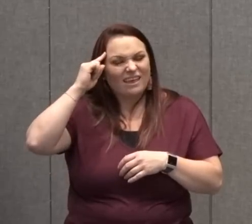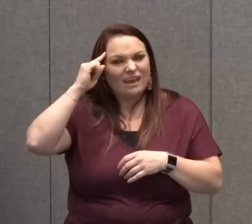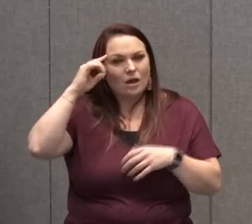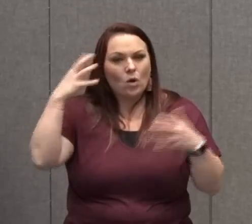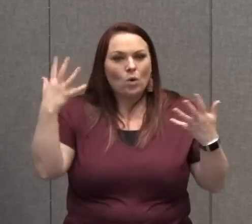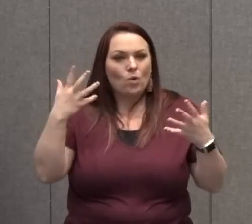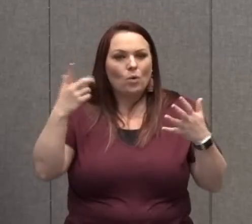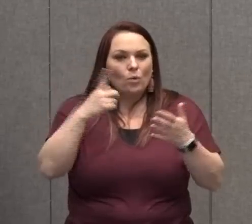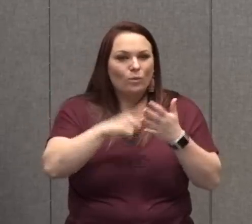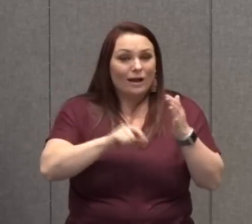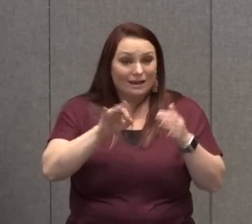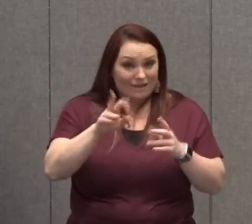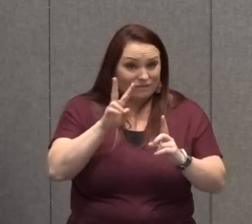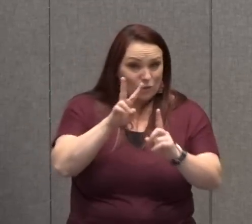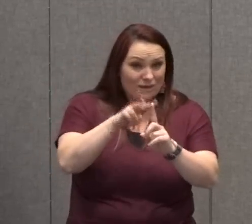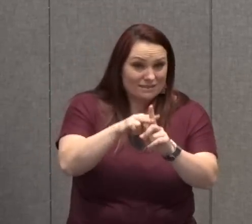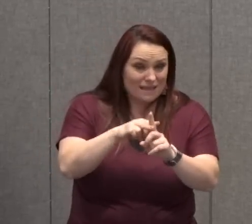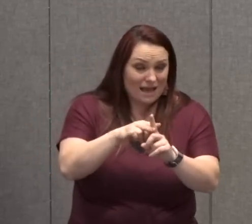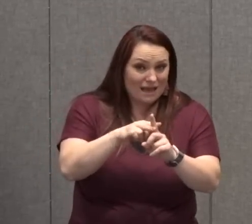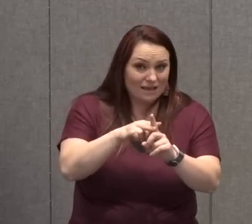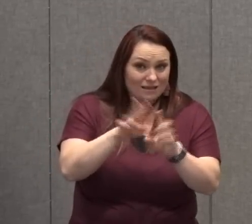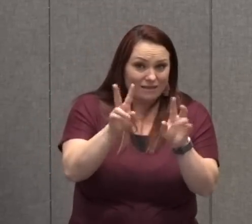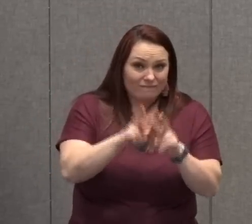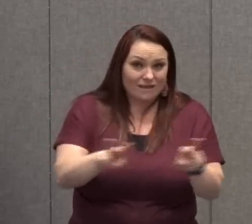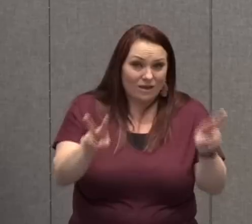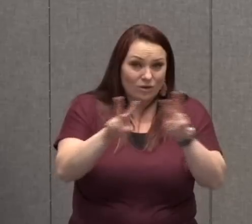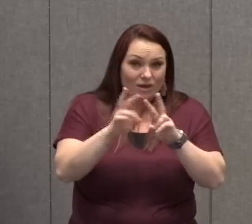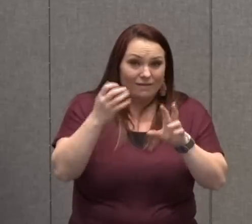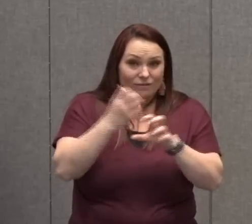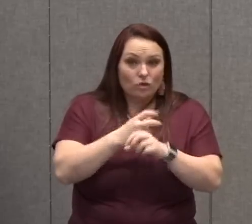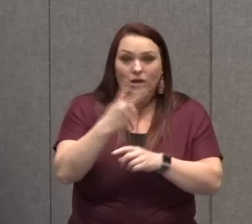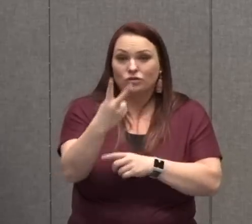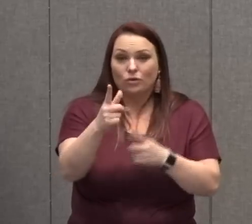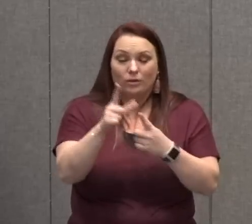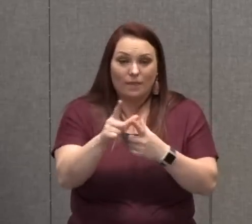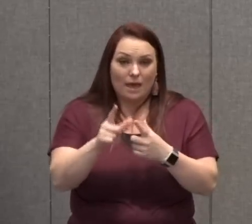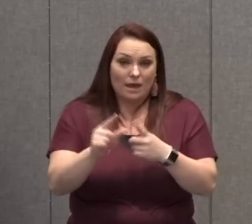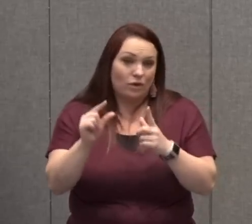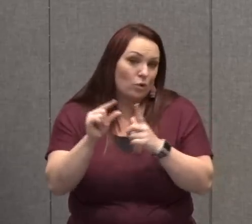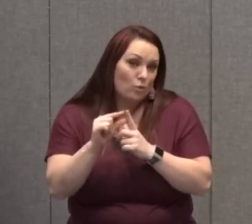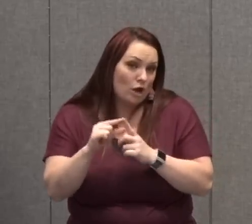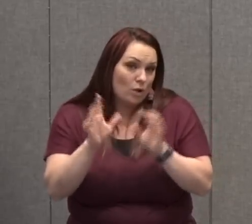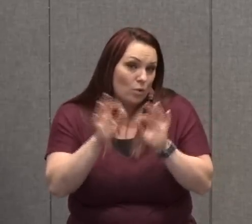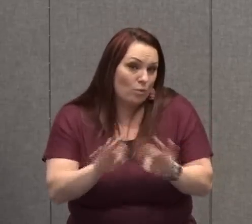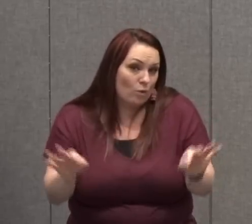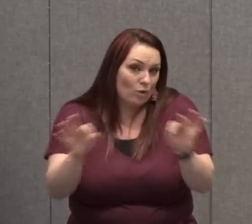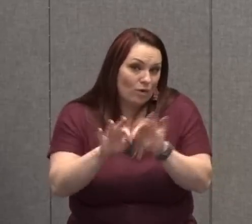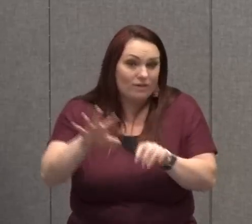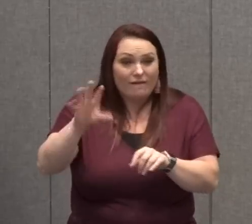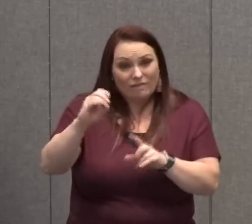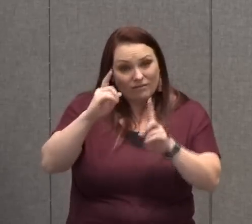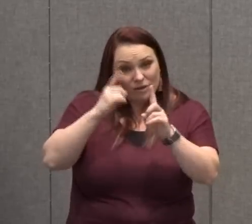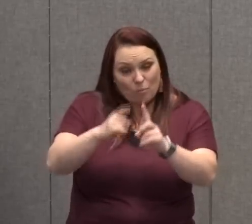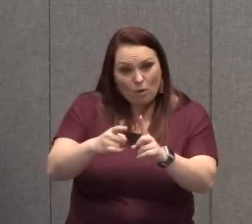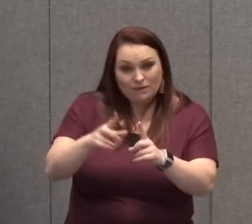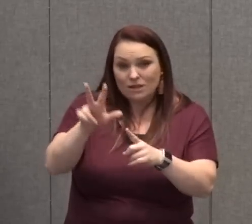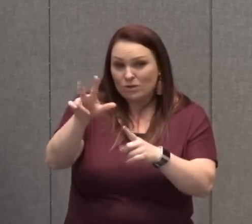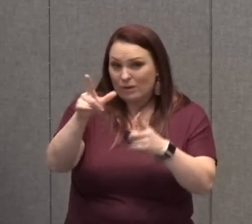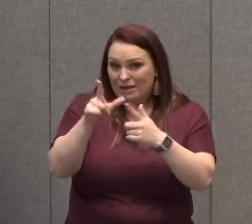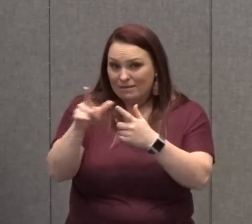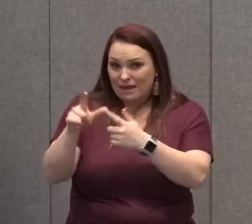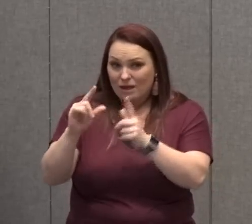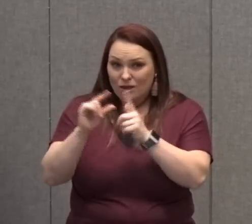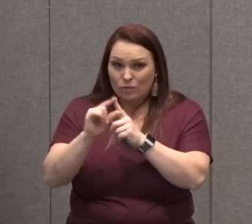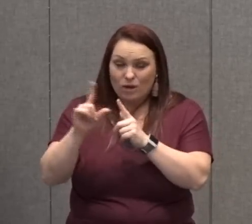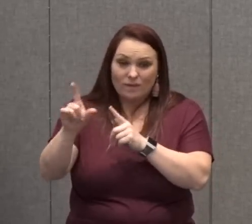if you assigned values so like if you got a two letter word it was worth 50 points a three letter word